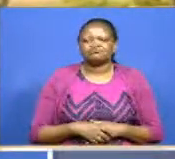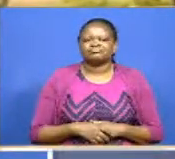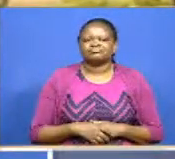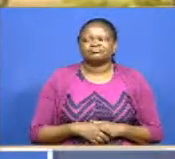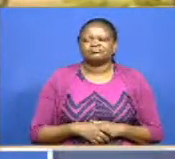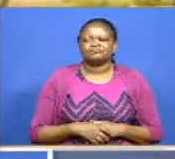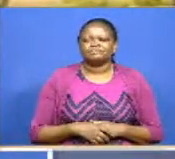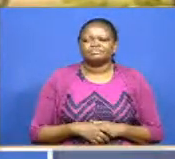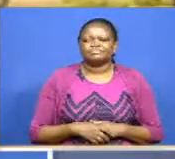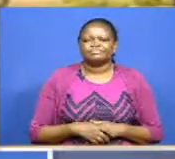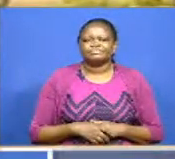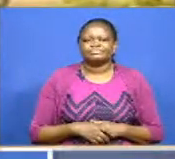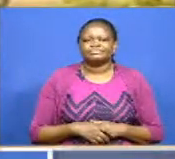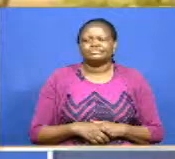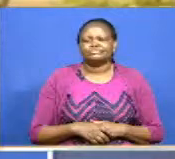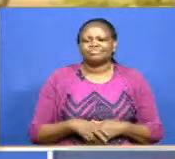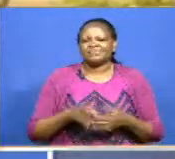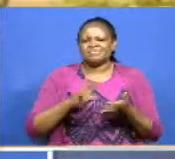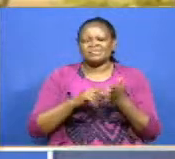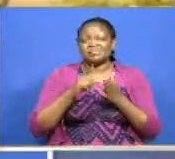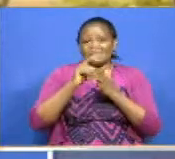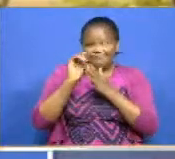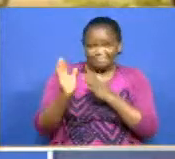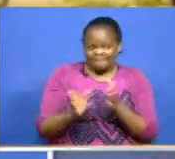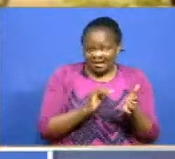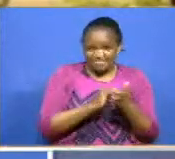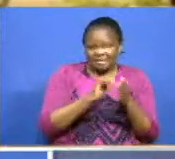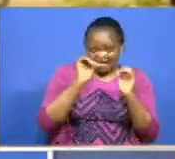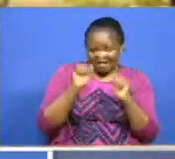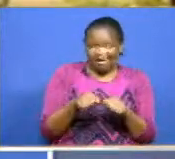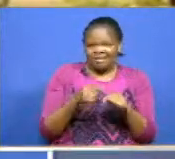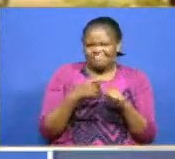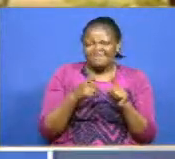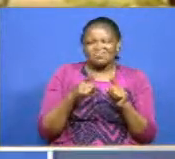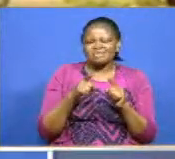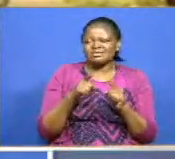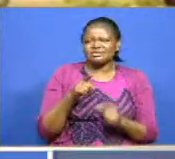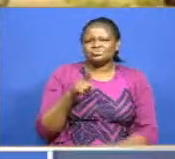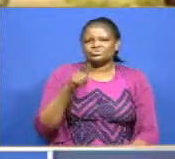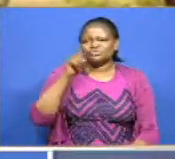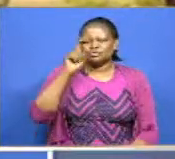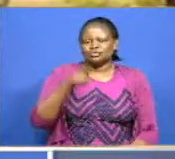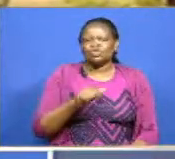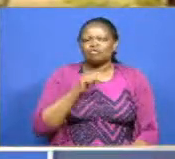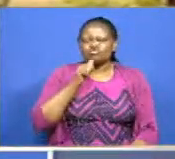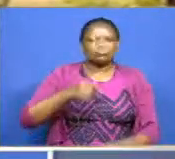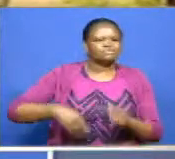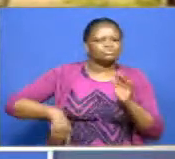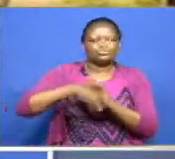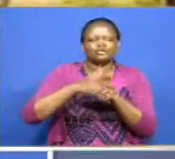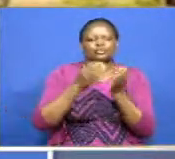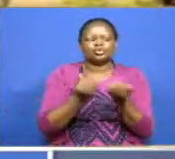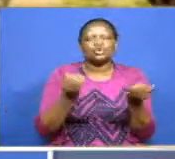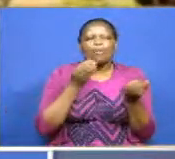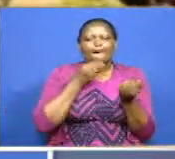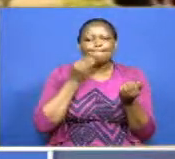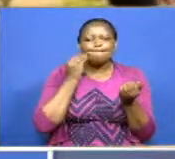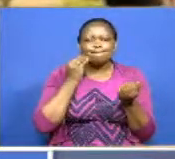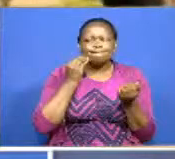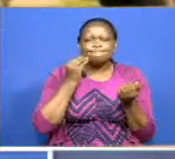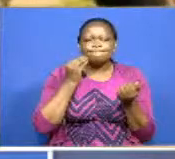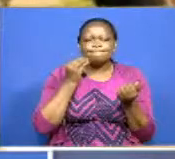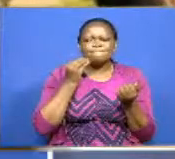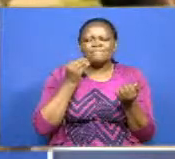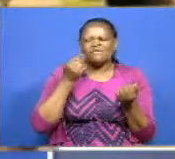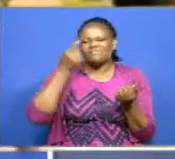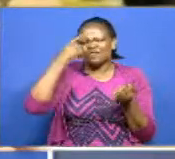compulsory. So this is an arrangement that they can make, but they should not send our children home for a cost